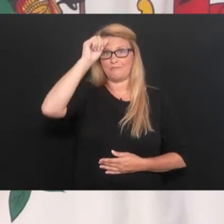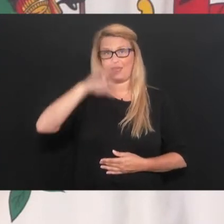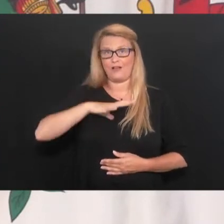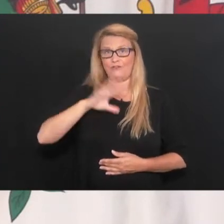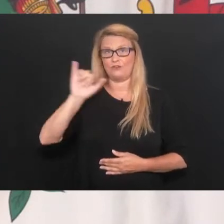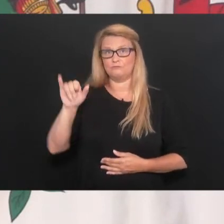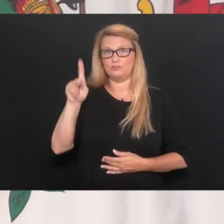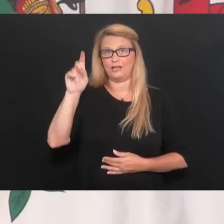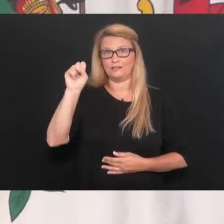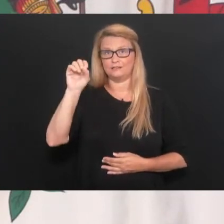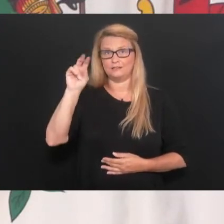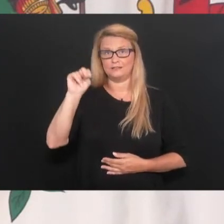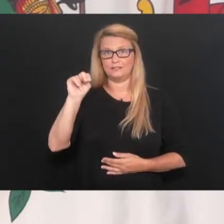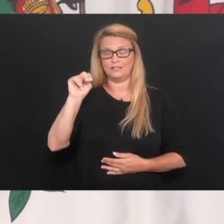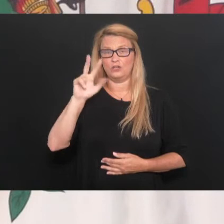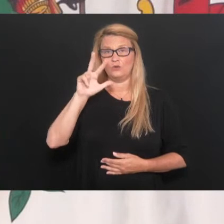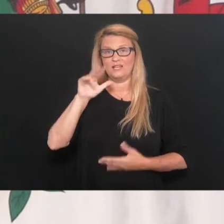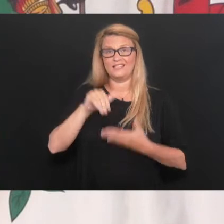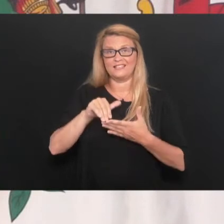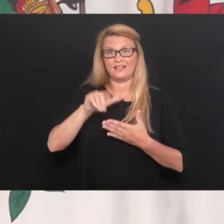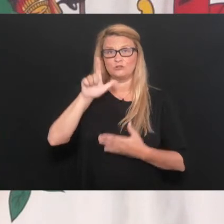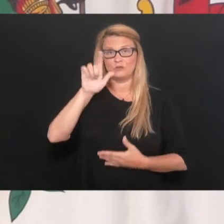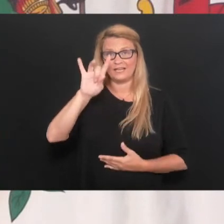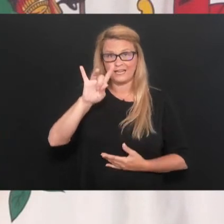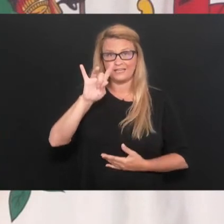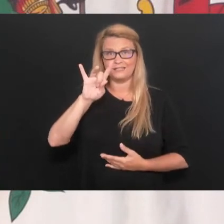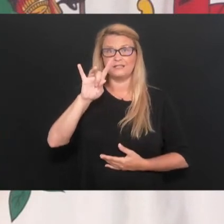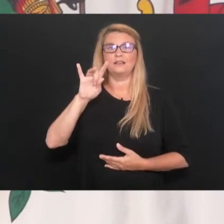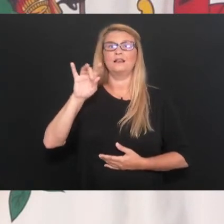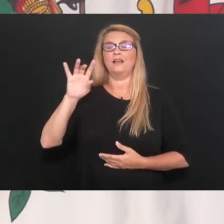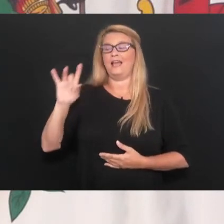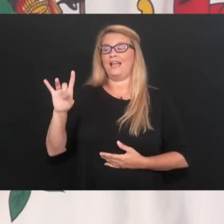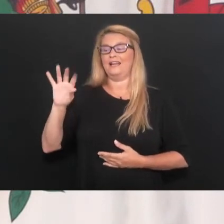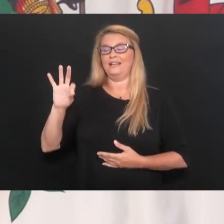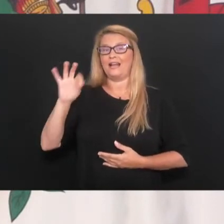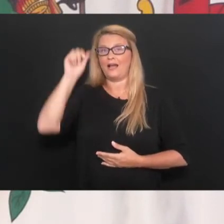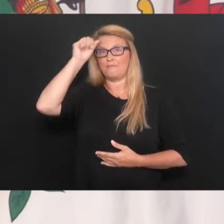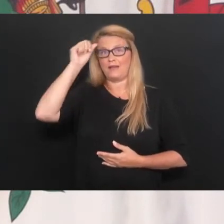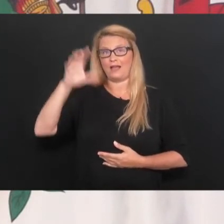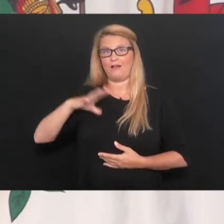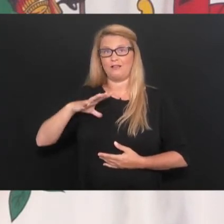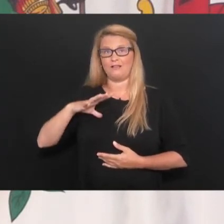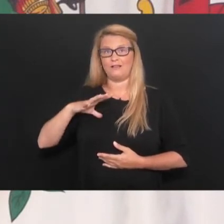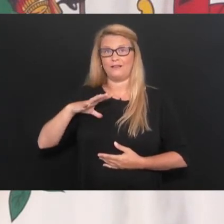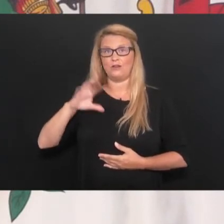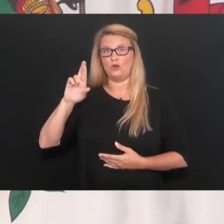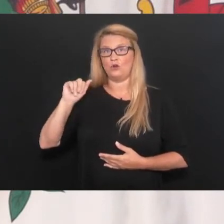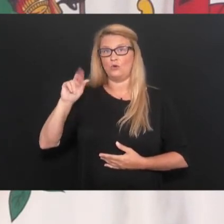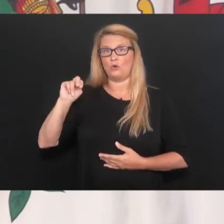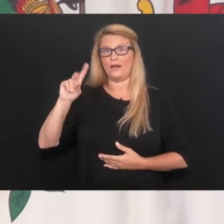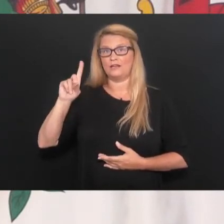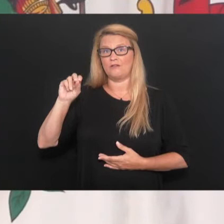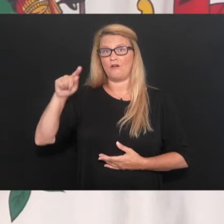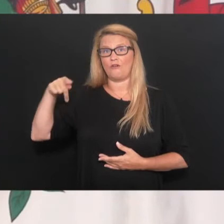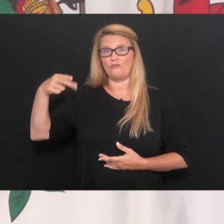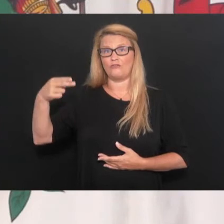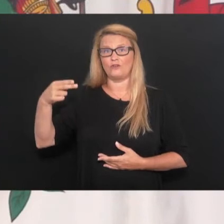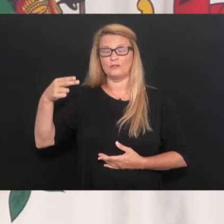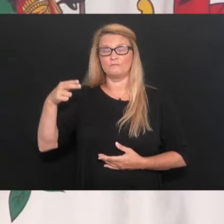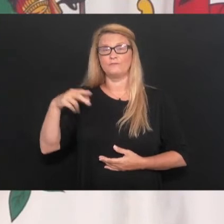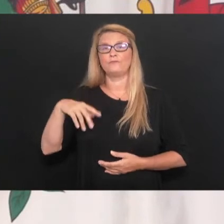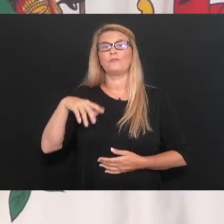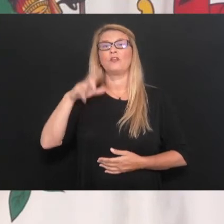Jackson County. The 3,028th death is an 89-year-old male from Randolph County.